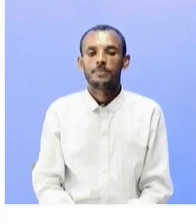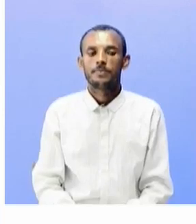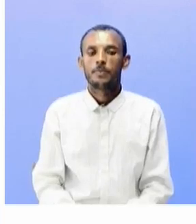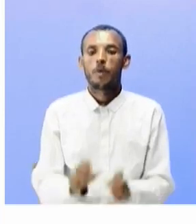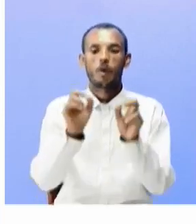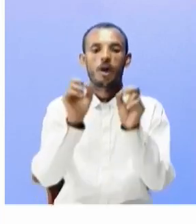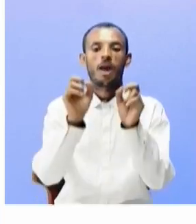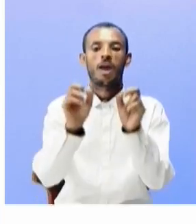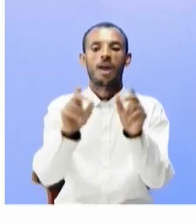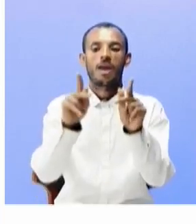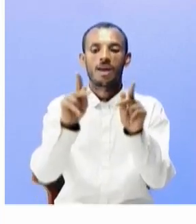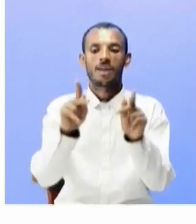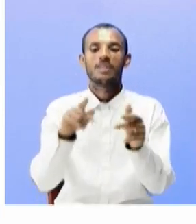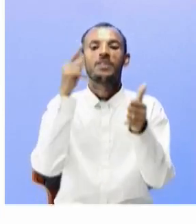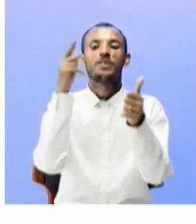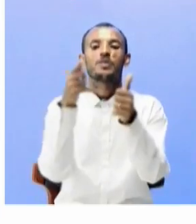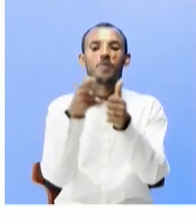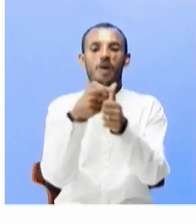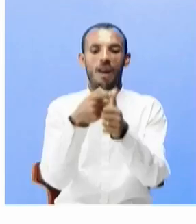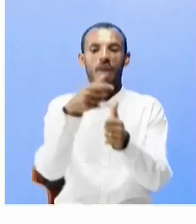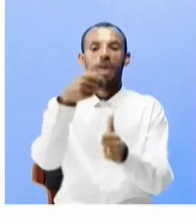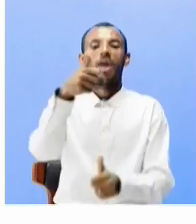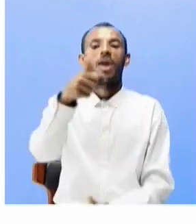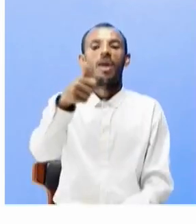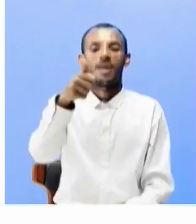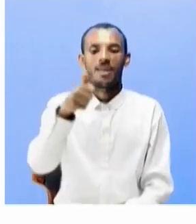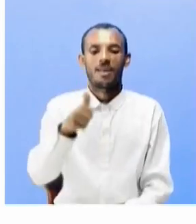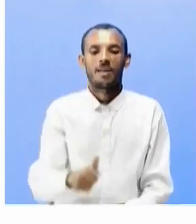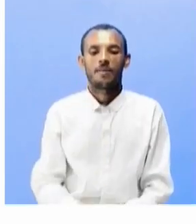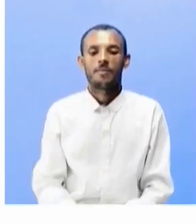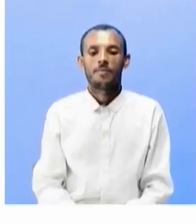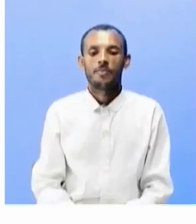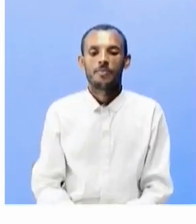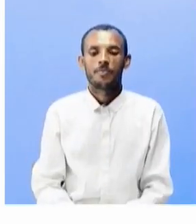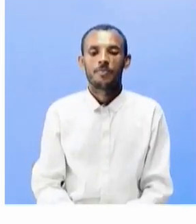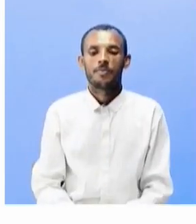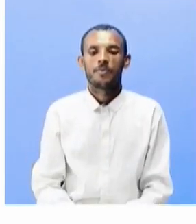Okay, the first one, E,